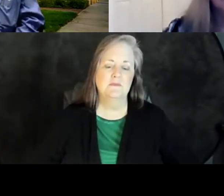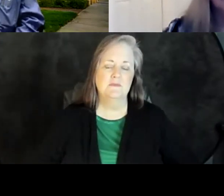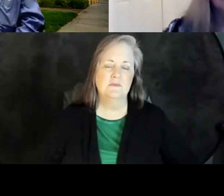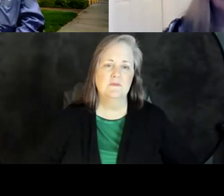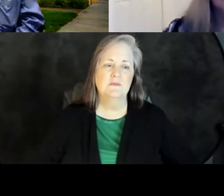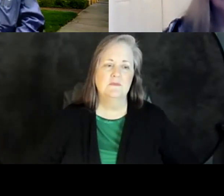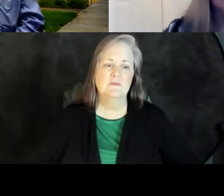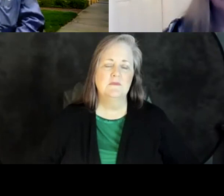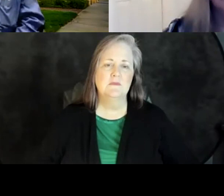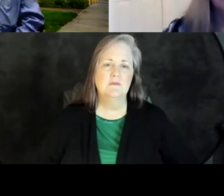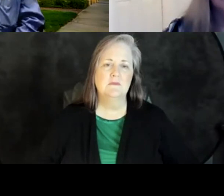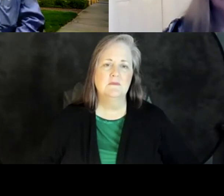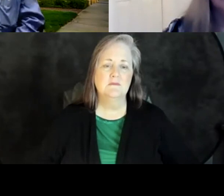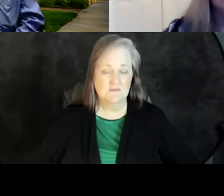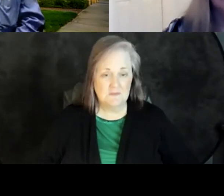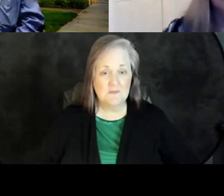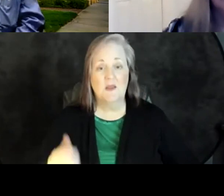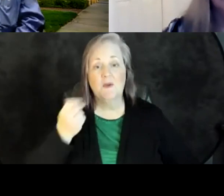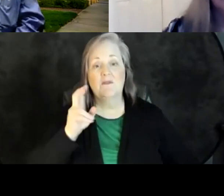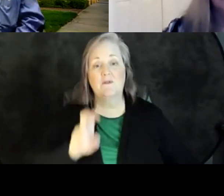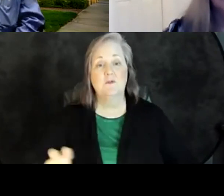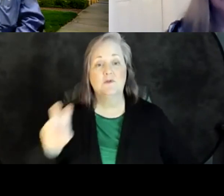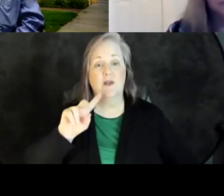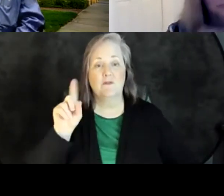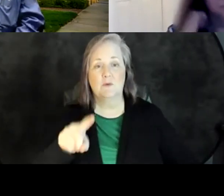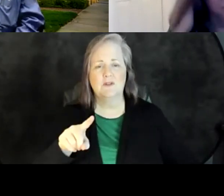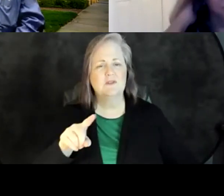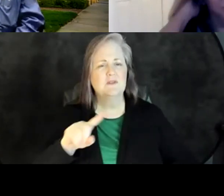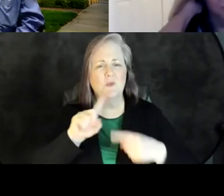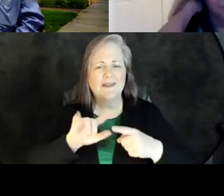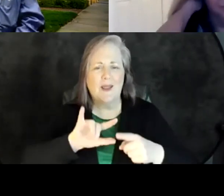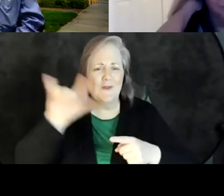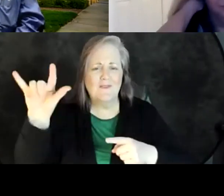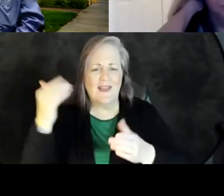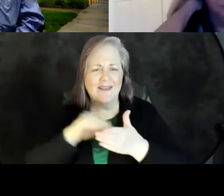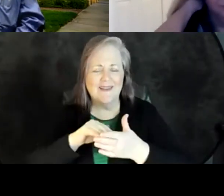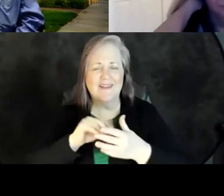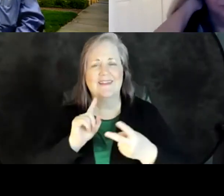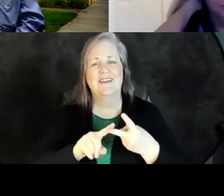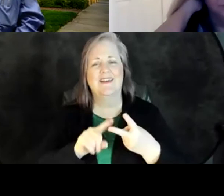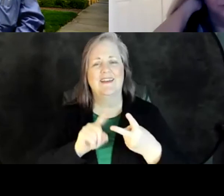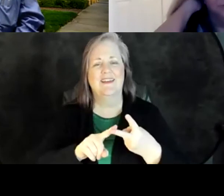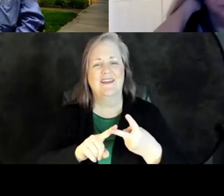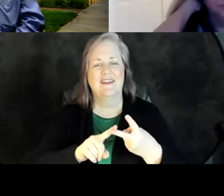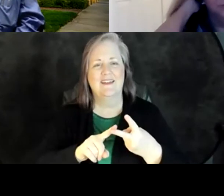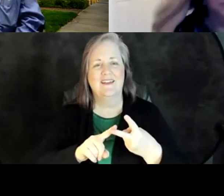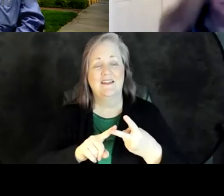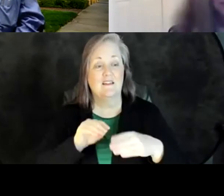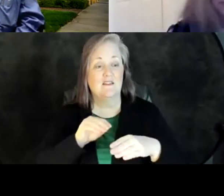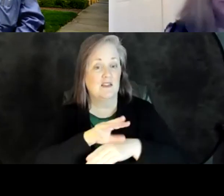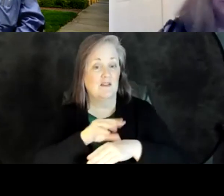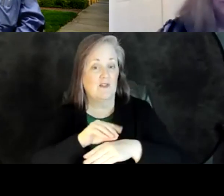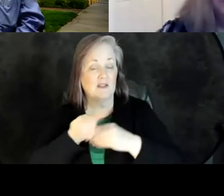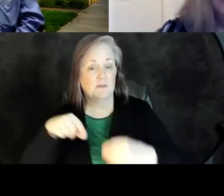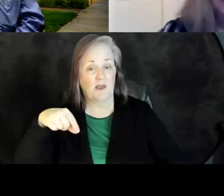we have a couple of travel questions here. One asking when we can fly again, and the other asking if the advice about